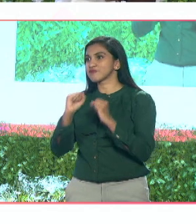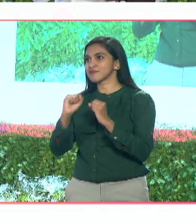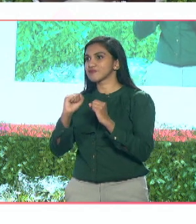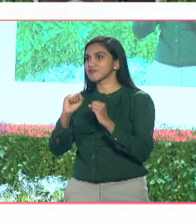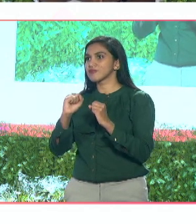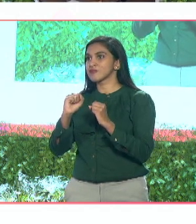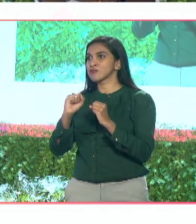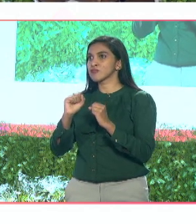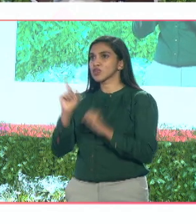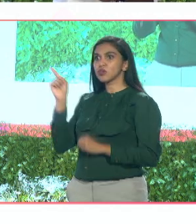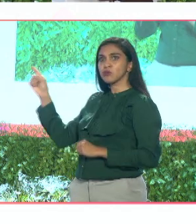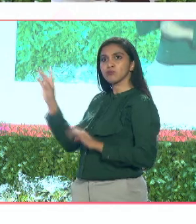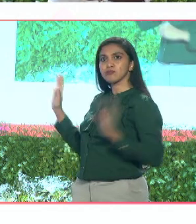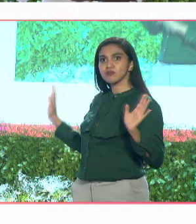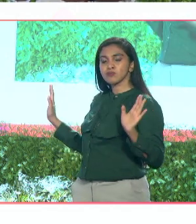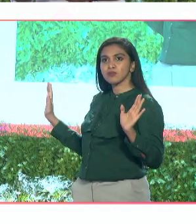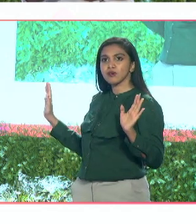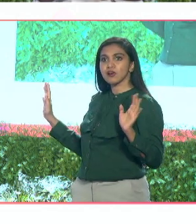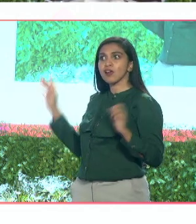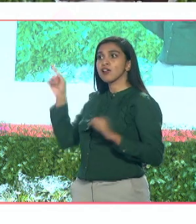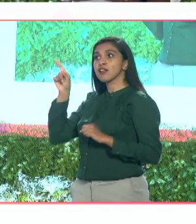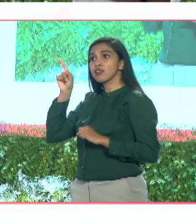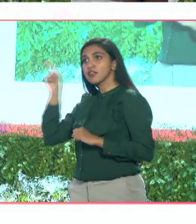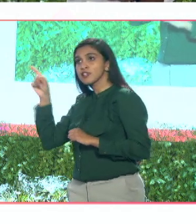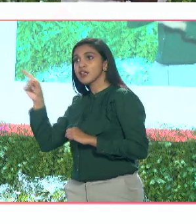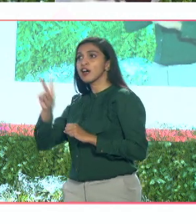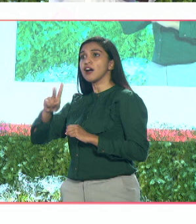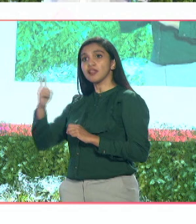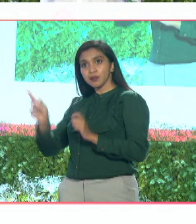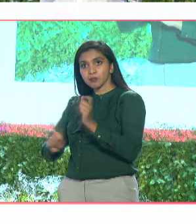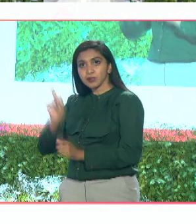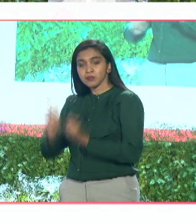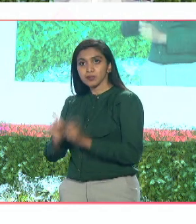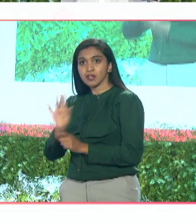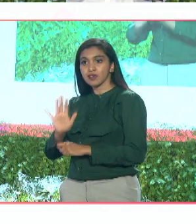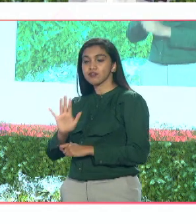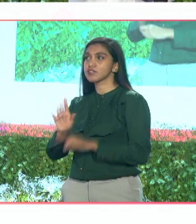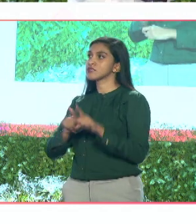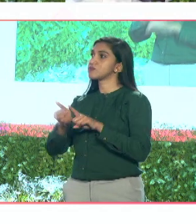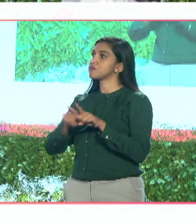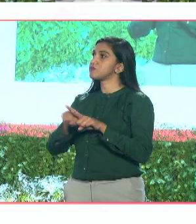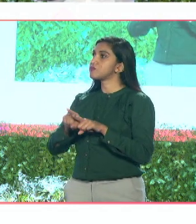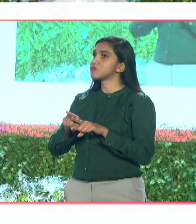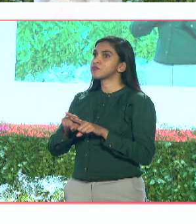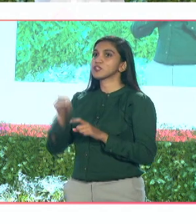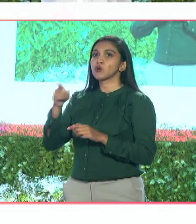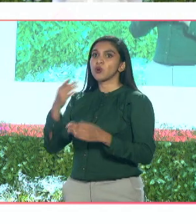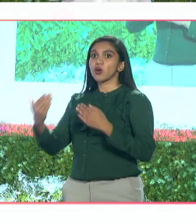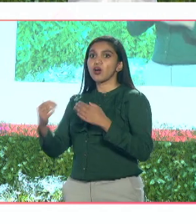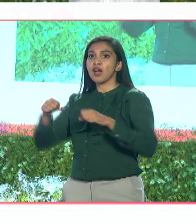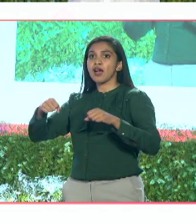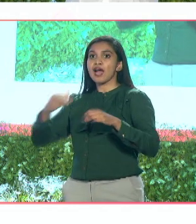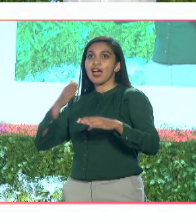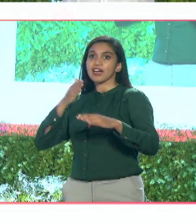Not just them, the able-bodied people as well. If at all we meet with an accident and we fracture